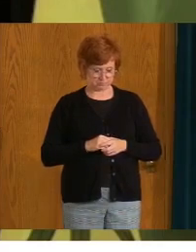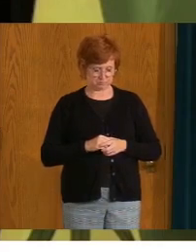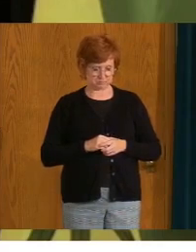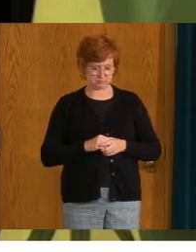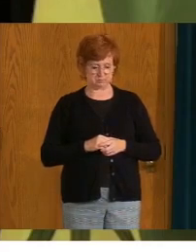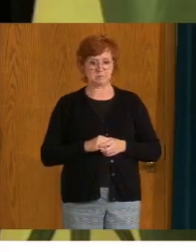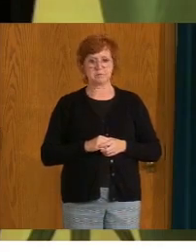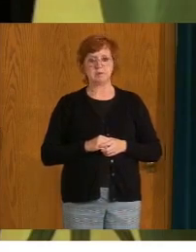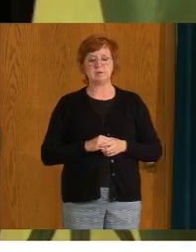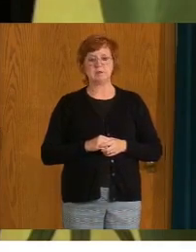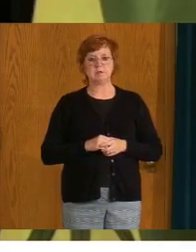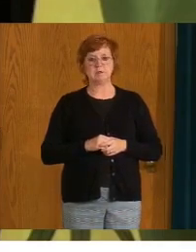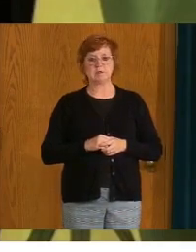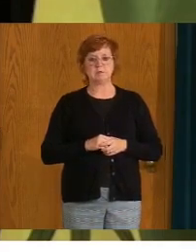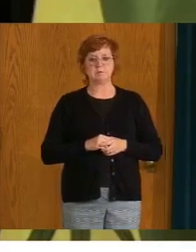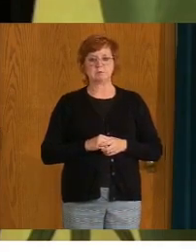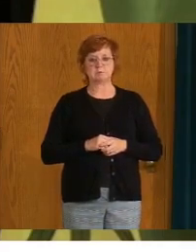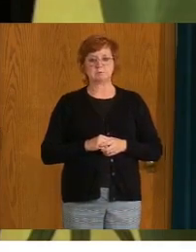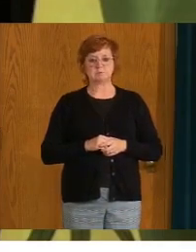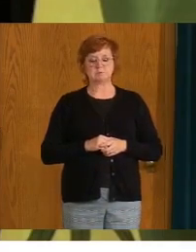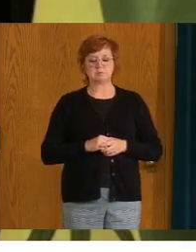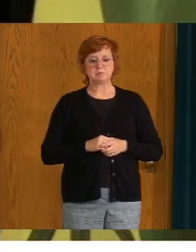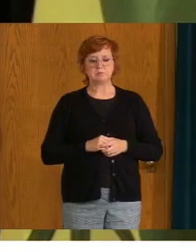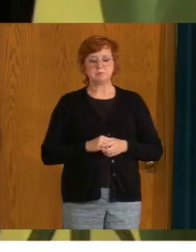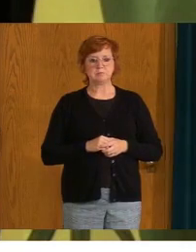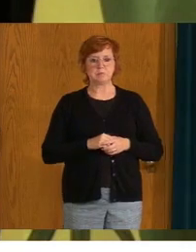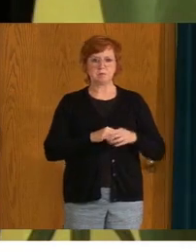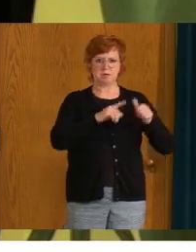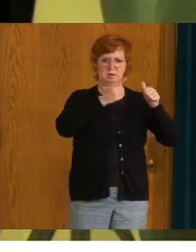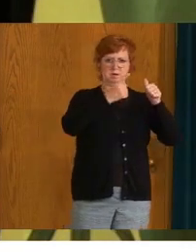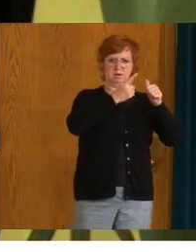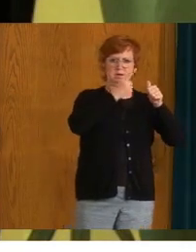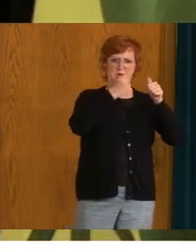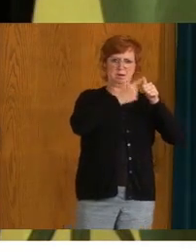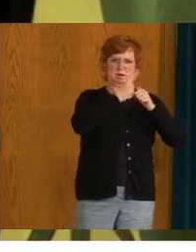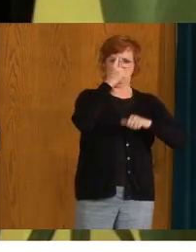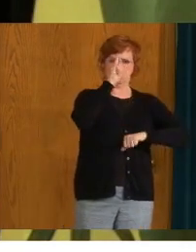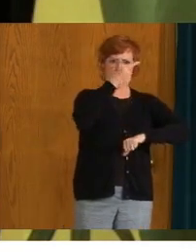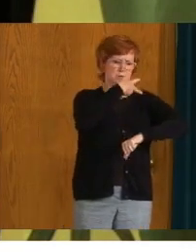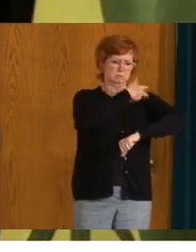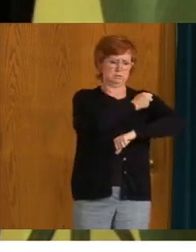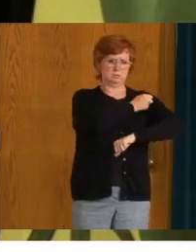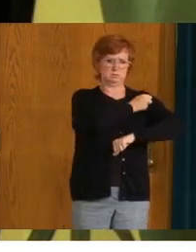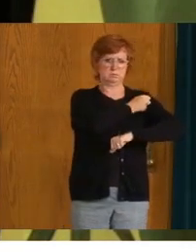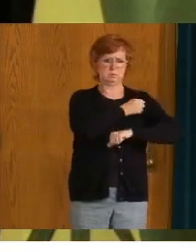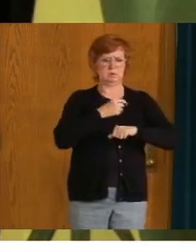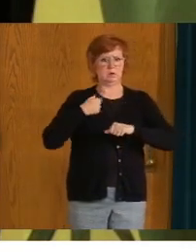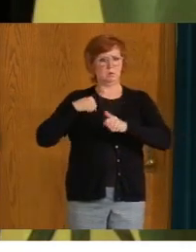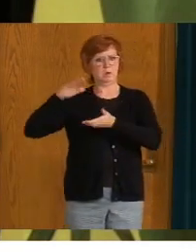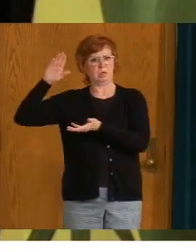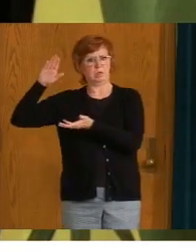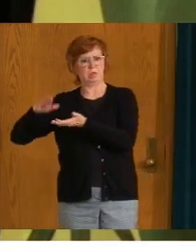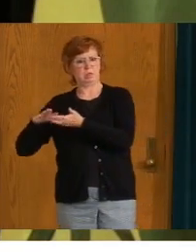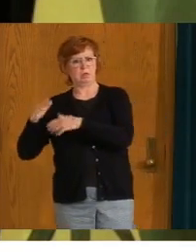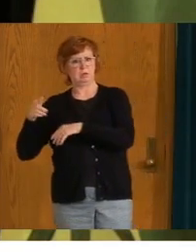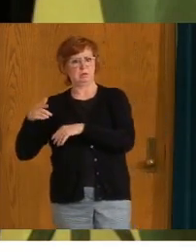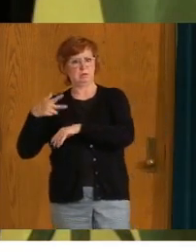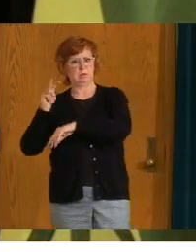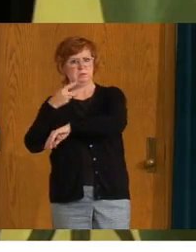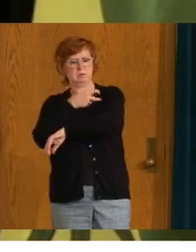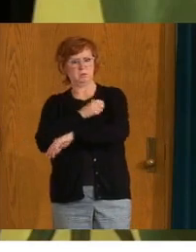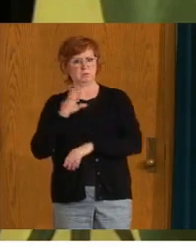effort to enhance access for those first doses, we're still very focused on the second doses. When you put a fast pass lane in a